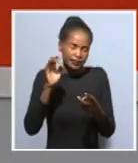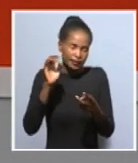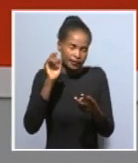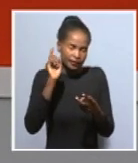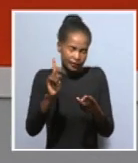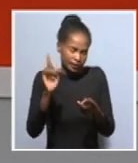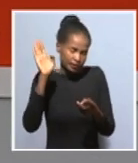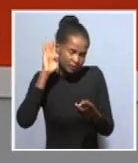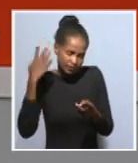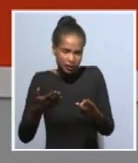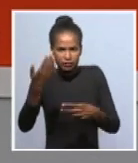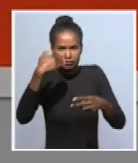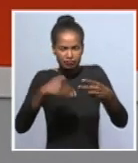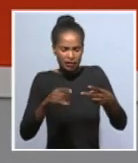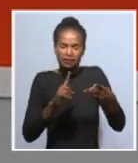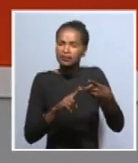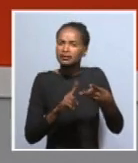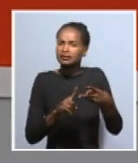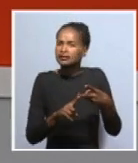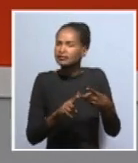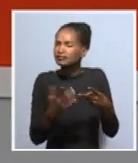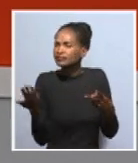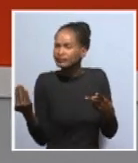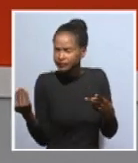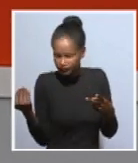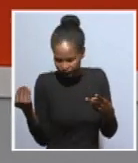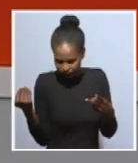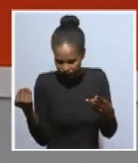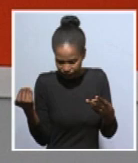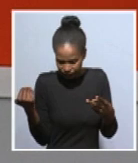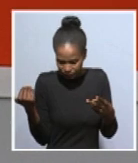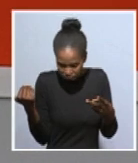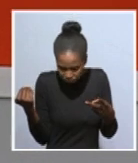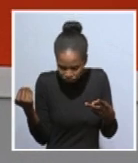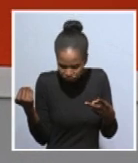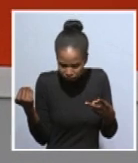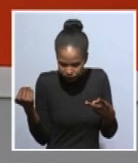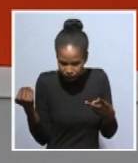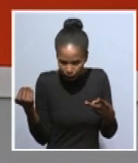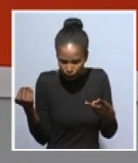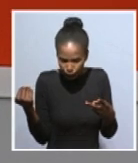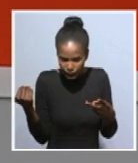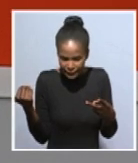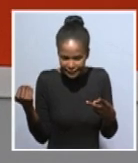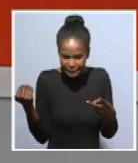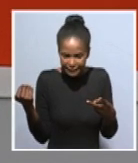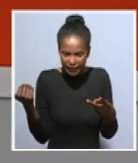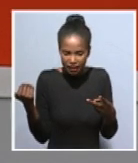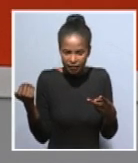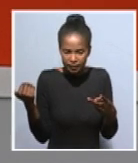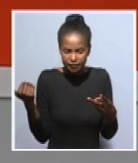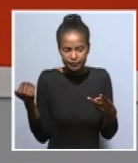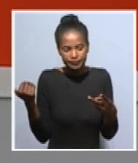farmers across the country. Exactly, You said you had three questions. Yeah. That is the one. Yes. Yeah, then I wanted to